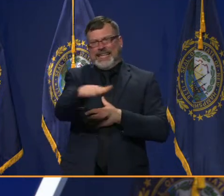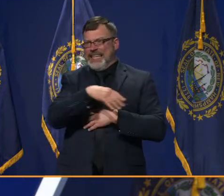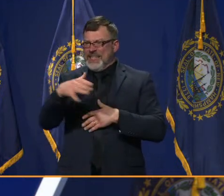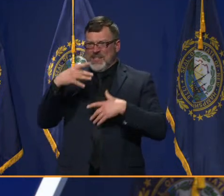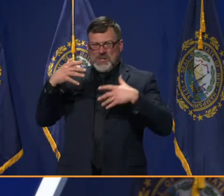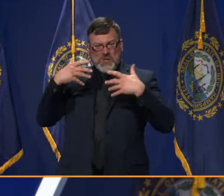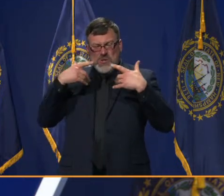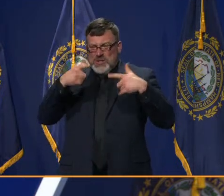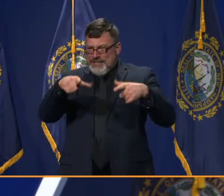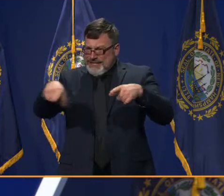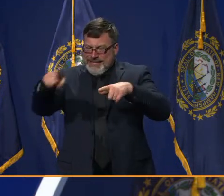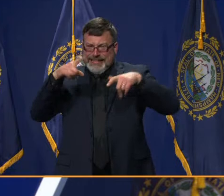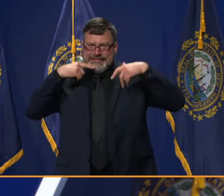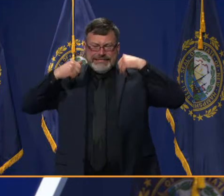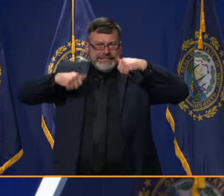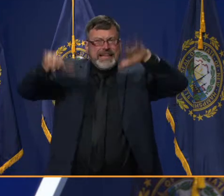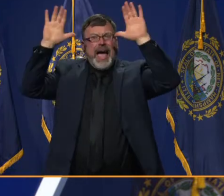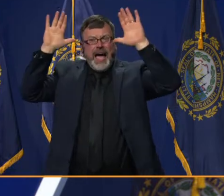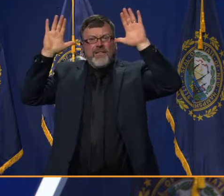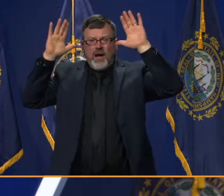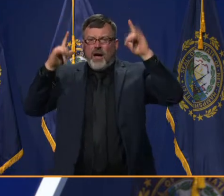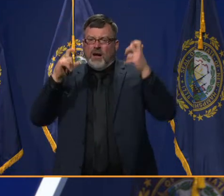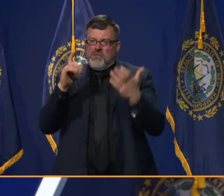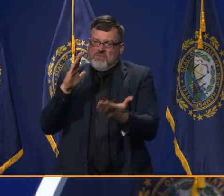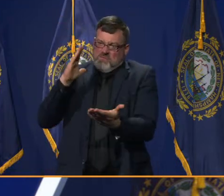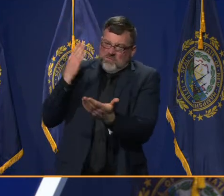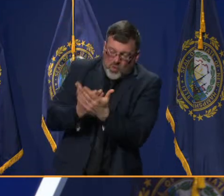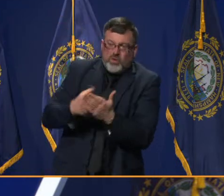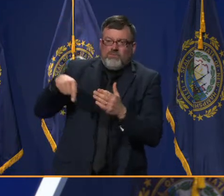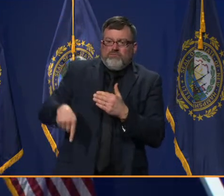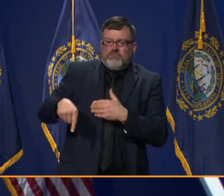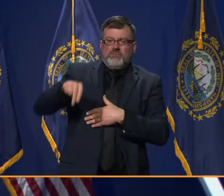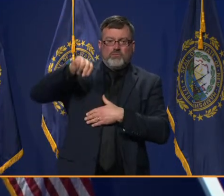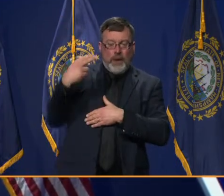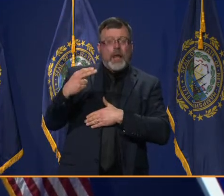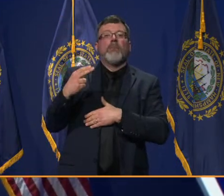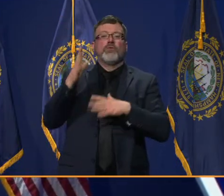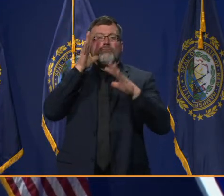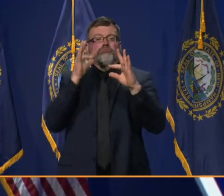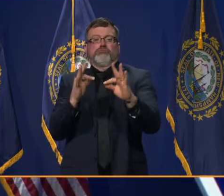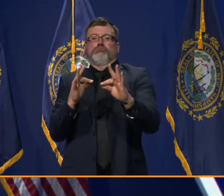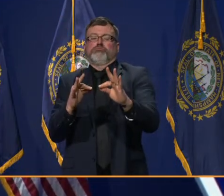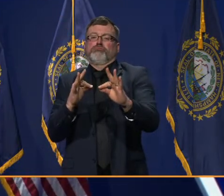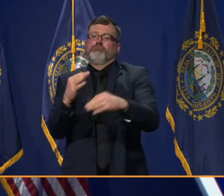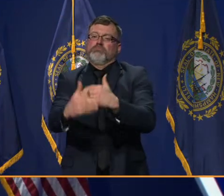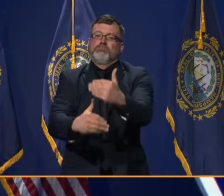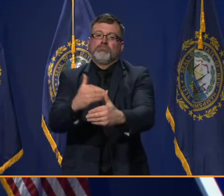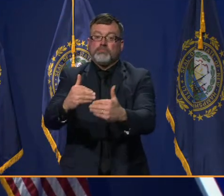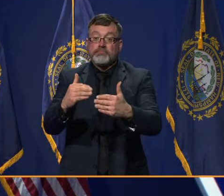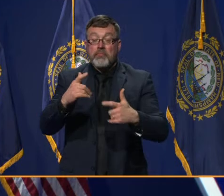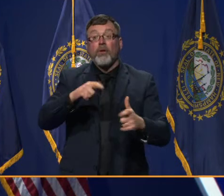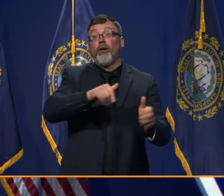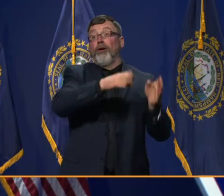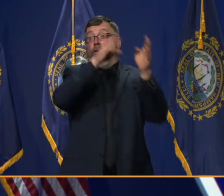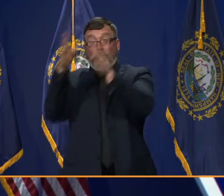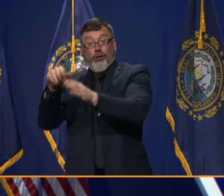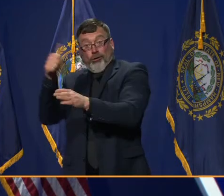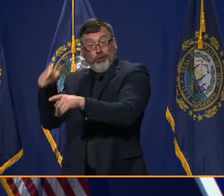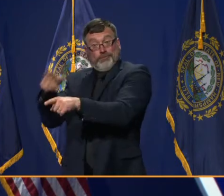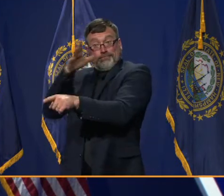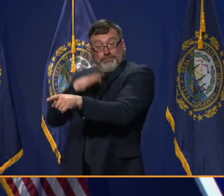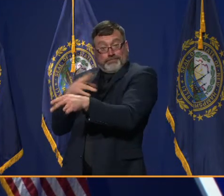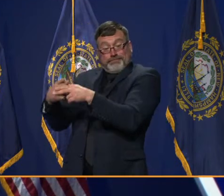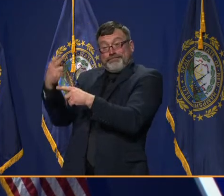told us early on that here in New Hampshire, we were going to be okay. Then there's the story of Heidi Kukla. So many of you know